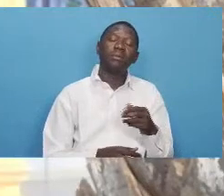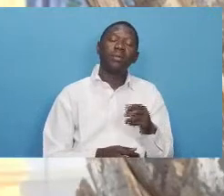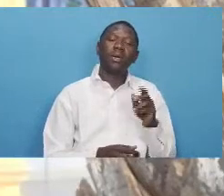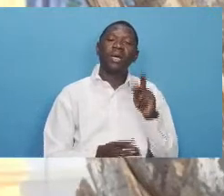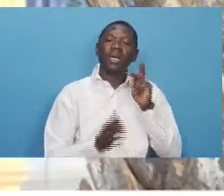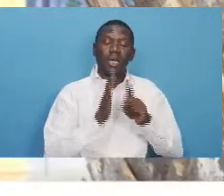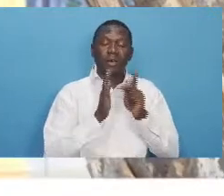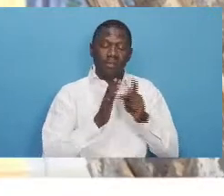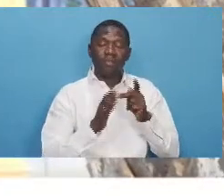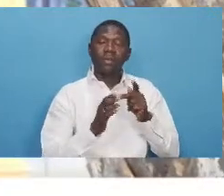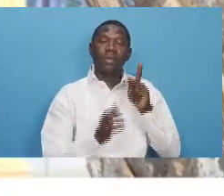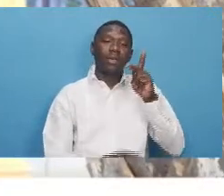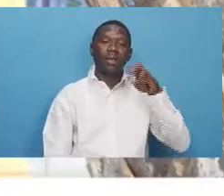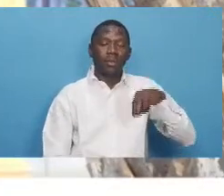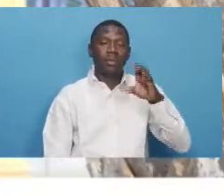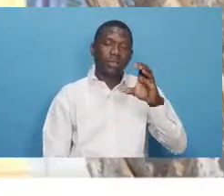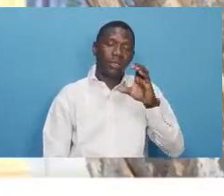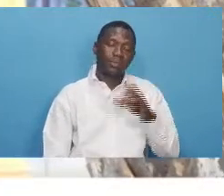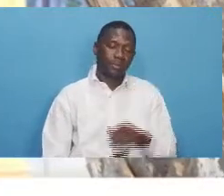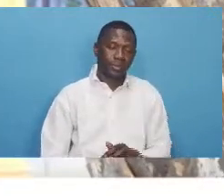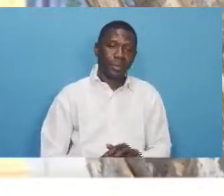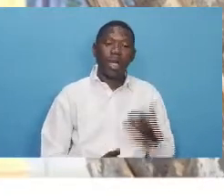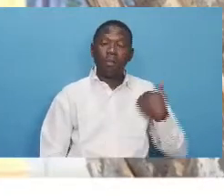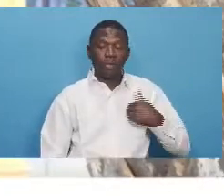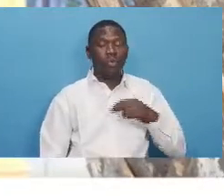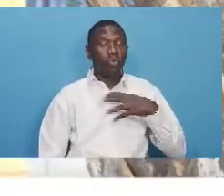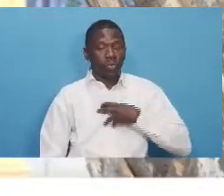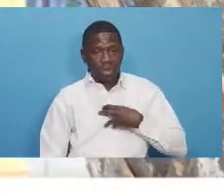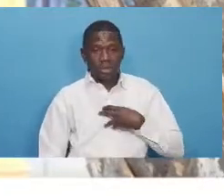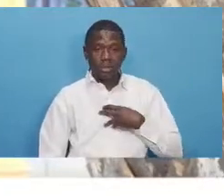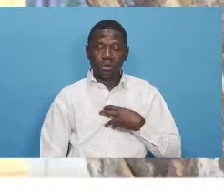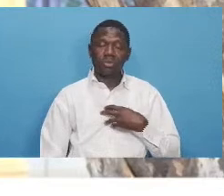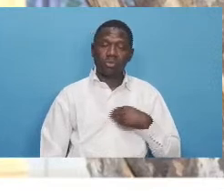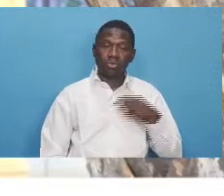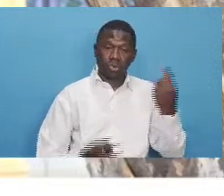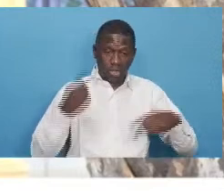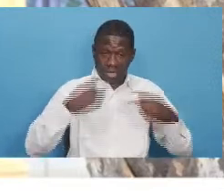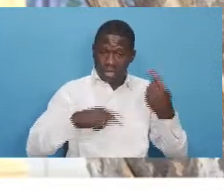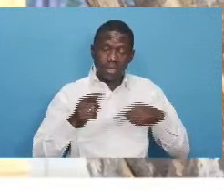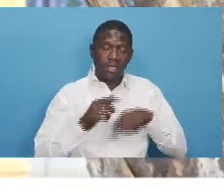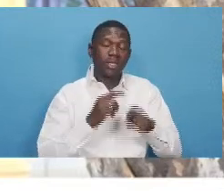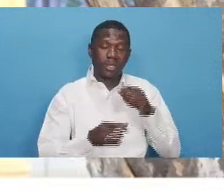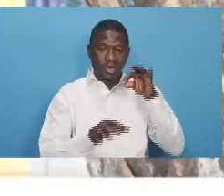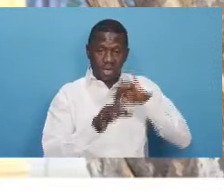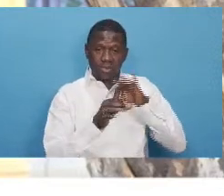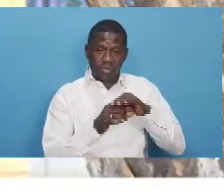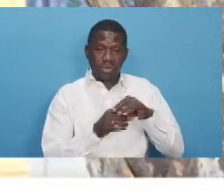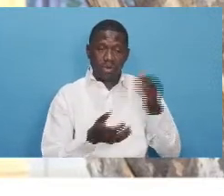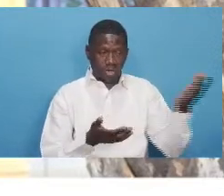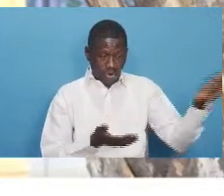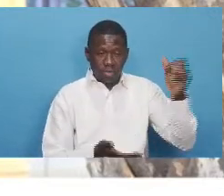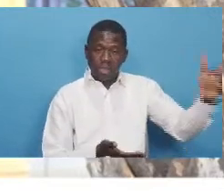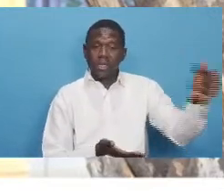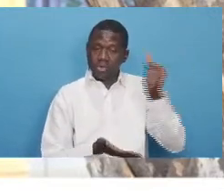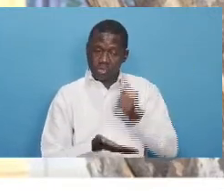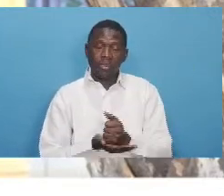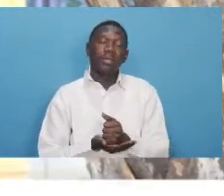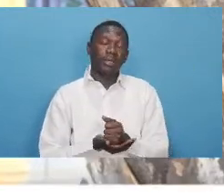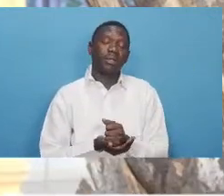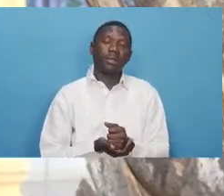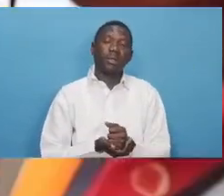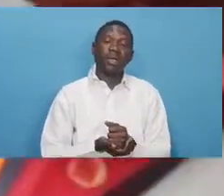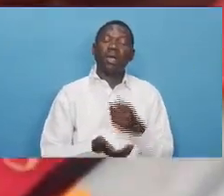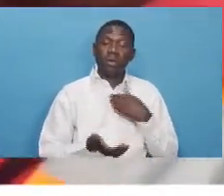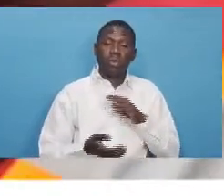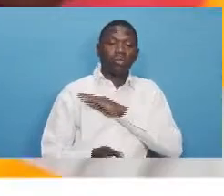political parties or independent candidates, may come to get nominated to contest in these elections. And also,